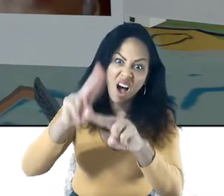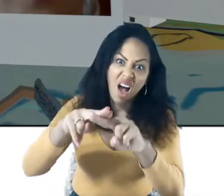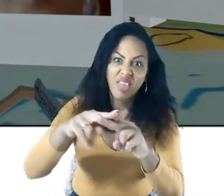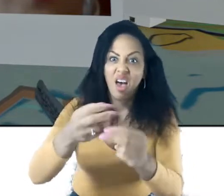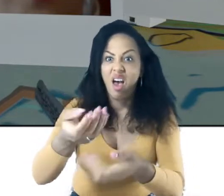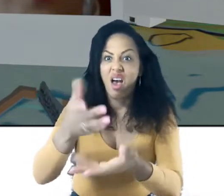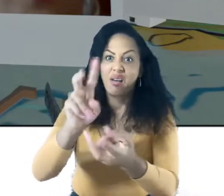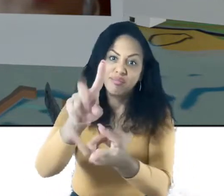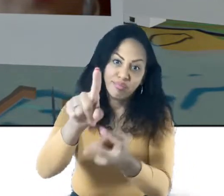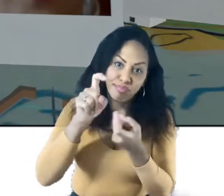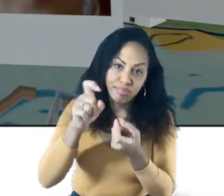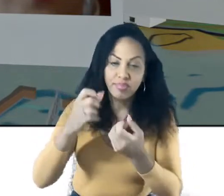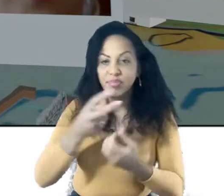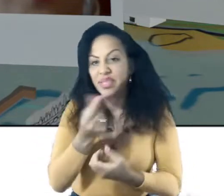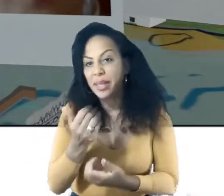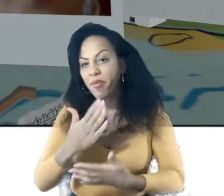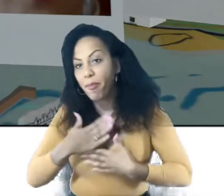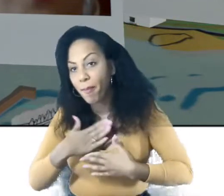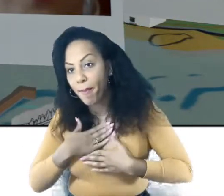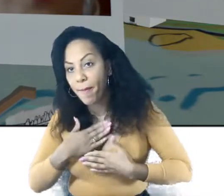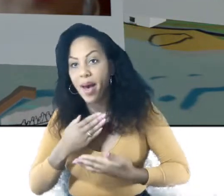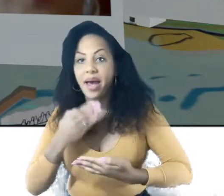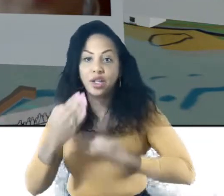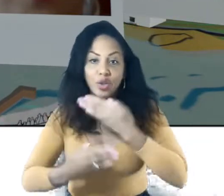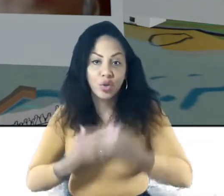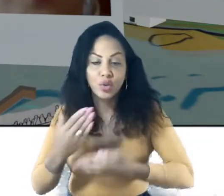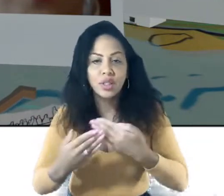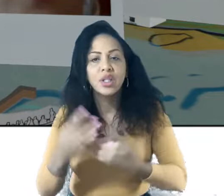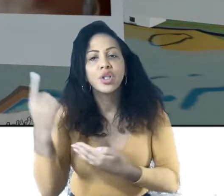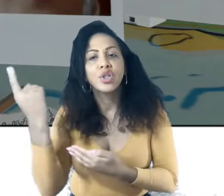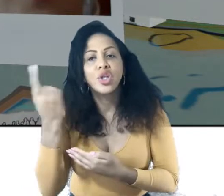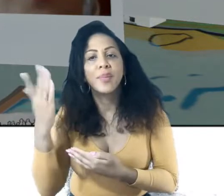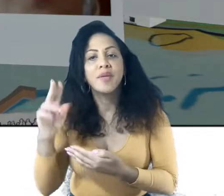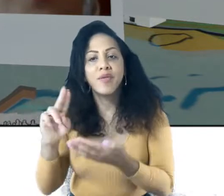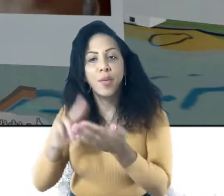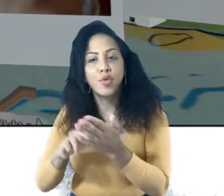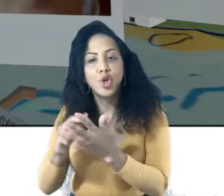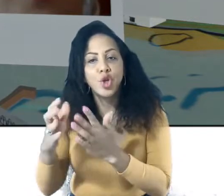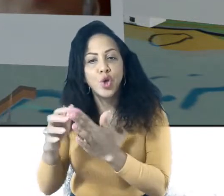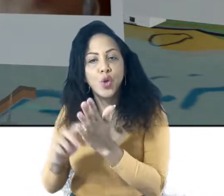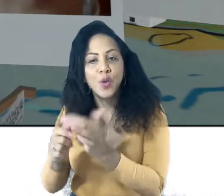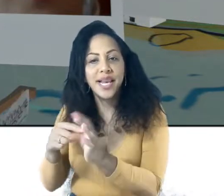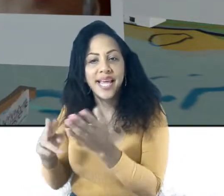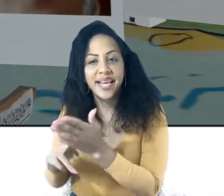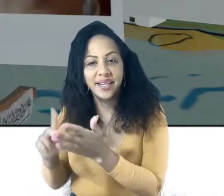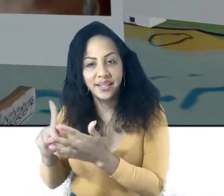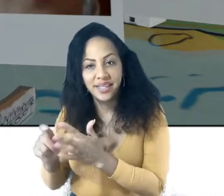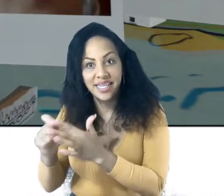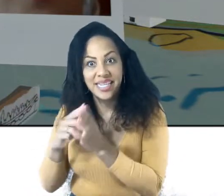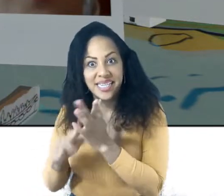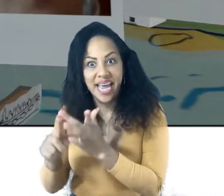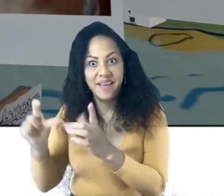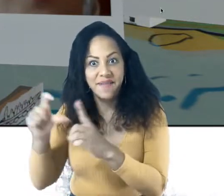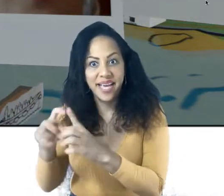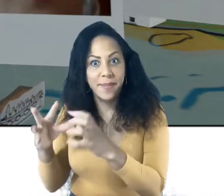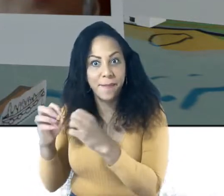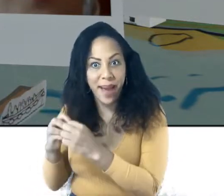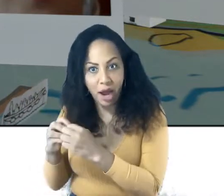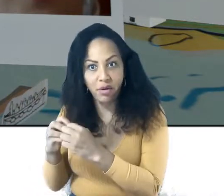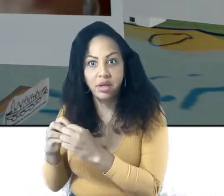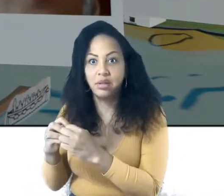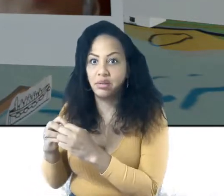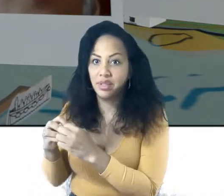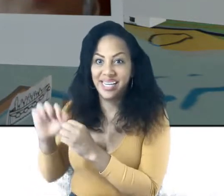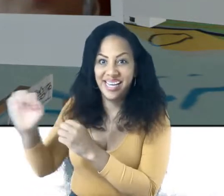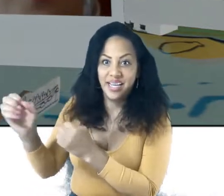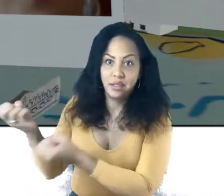being there, someone from Newlyn called David Barron, and I put all of these stories into one song, which I'll just play you a little